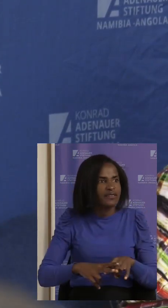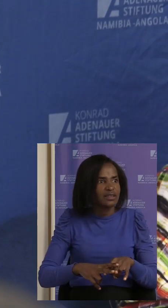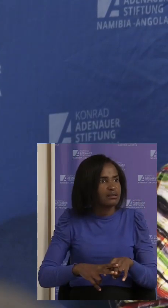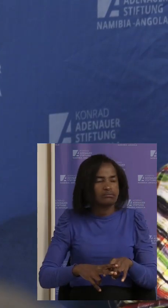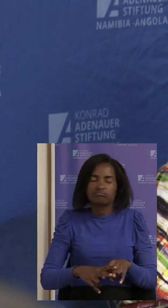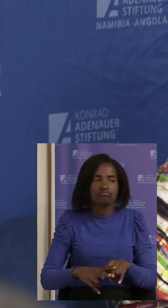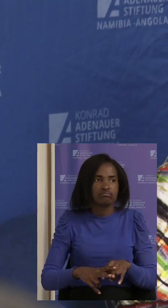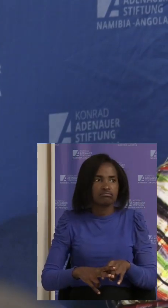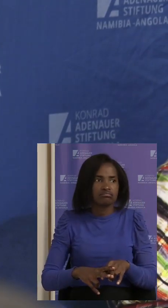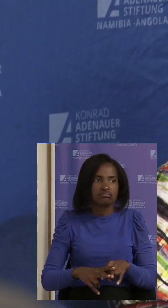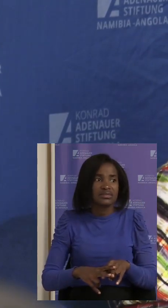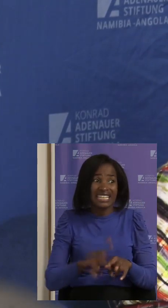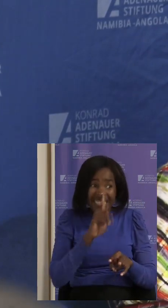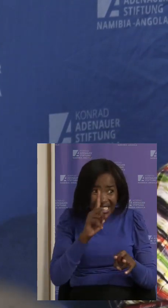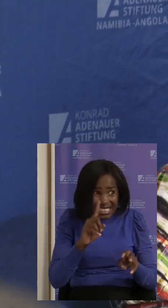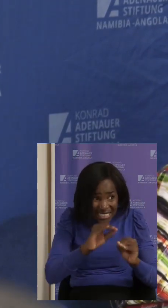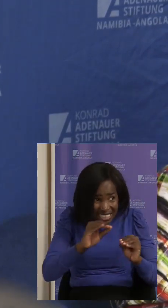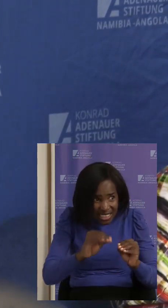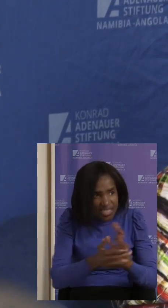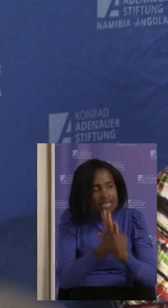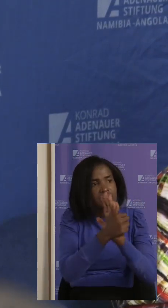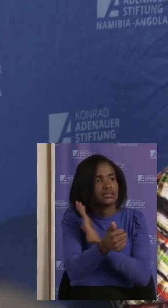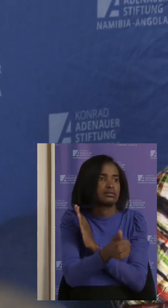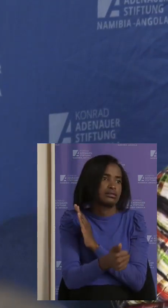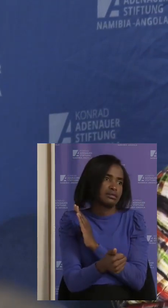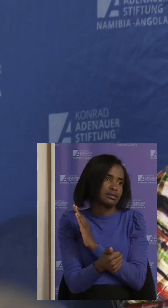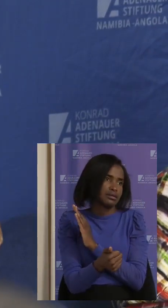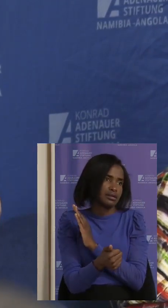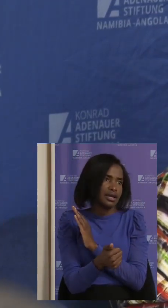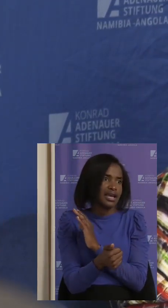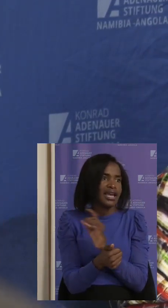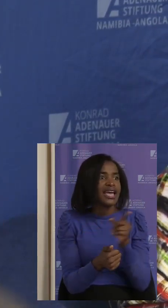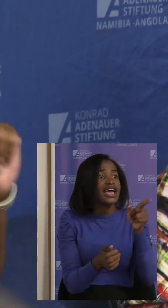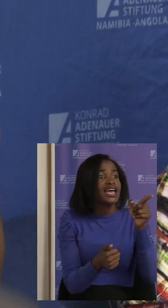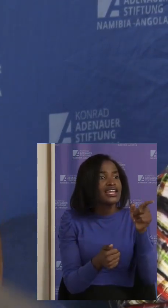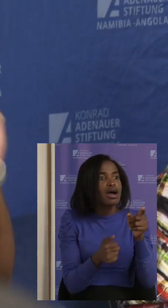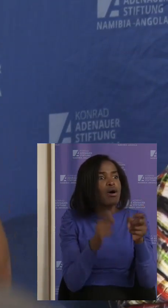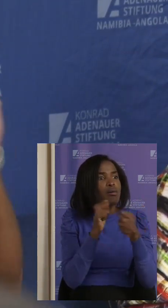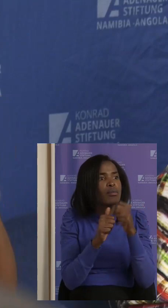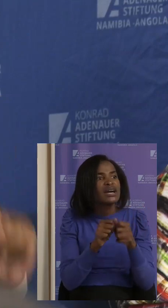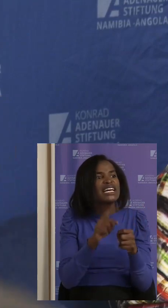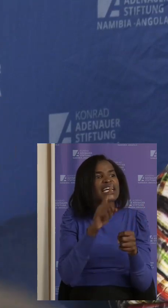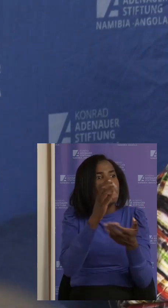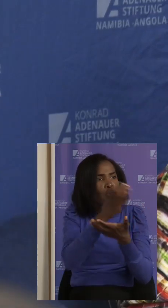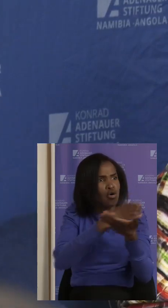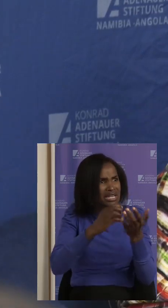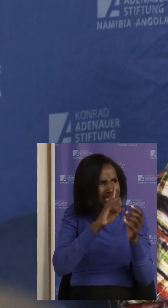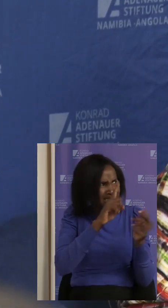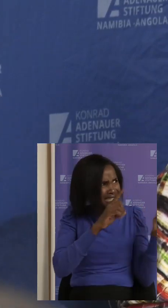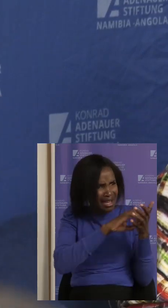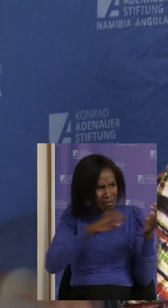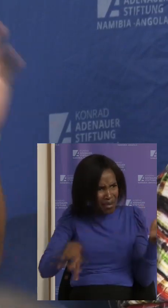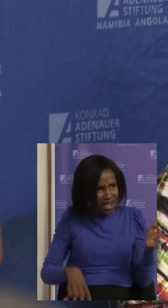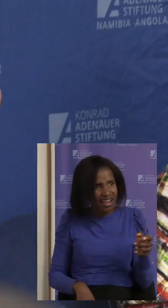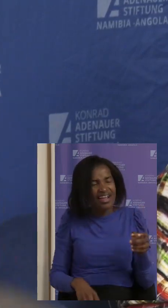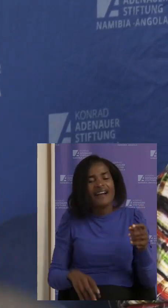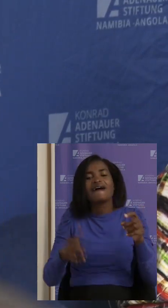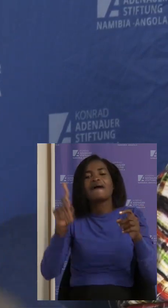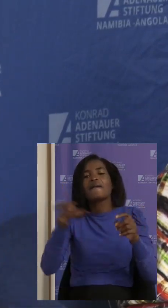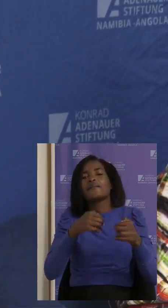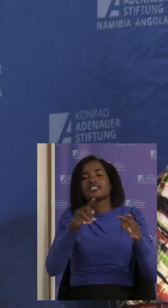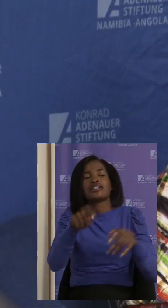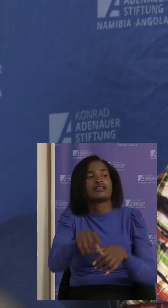skill. And that's why the mistake that we have done is to abolish the teachers' training colleges. You can be